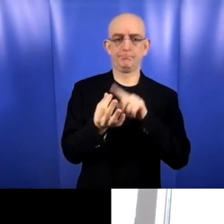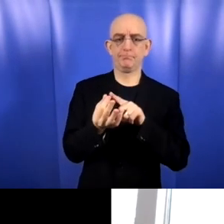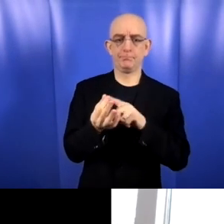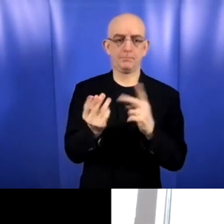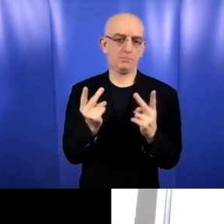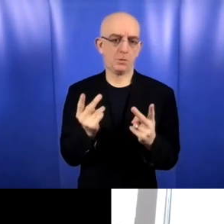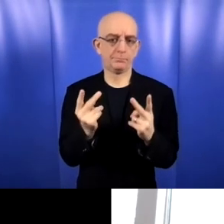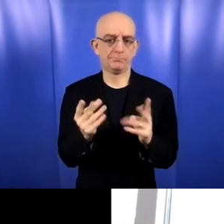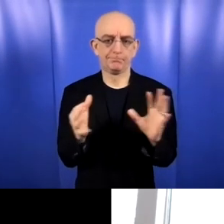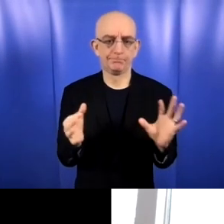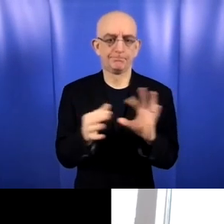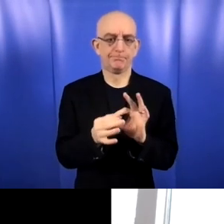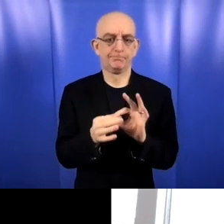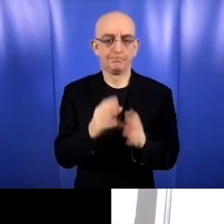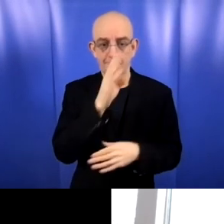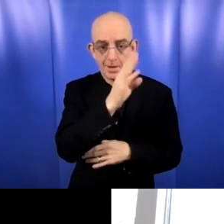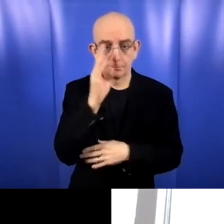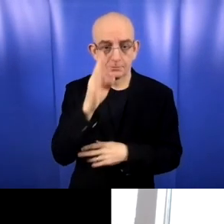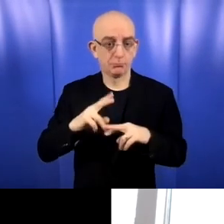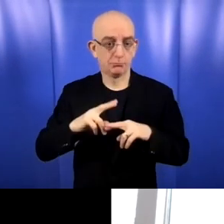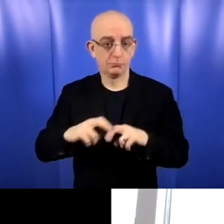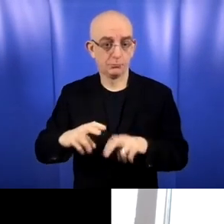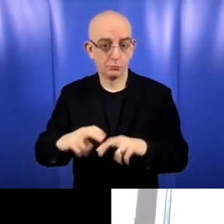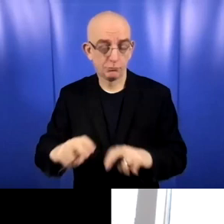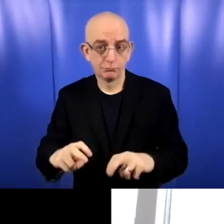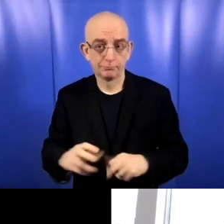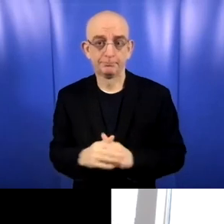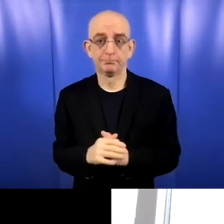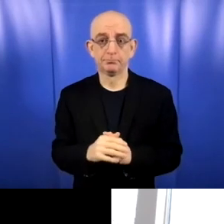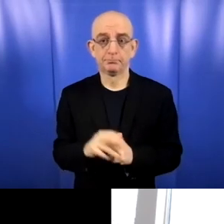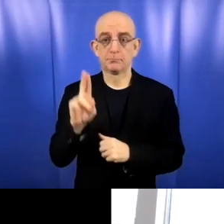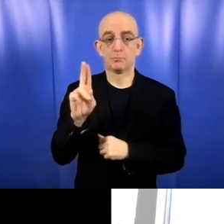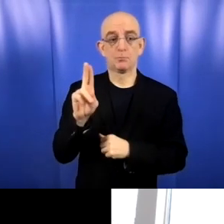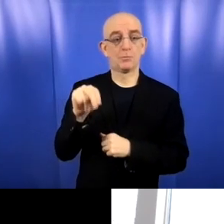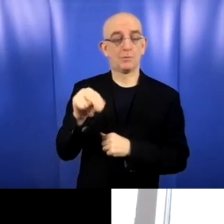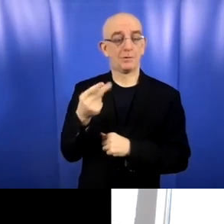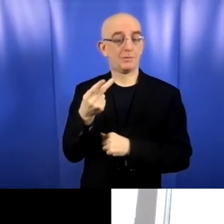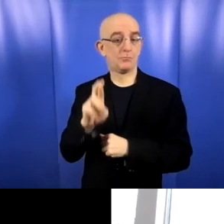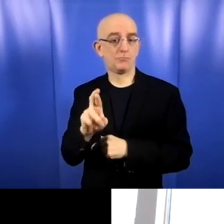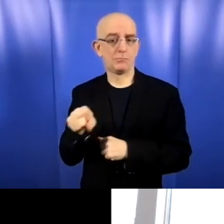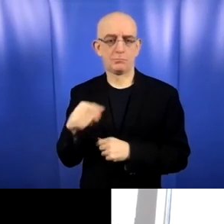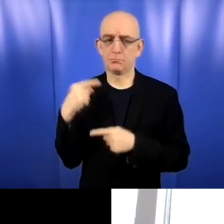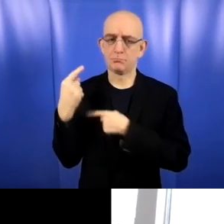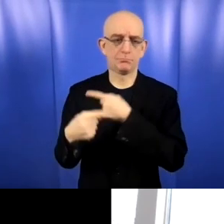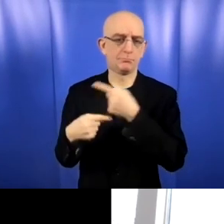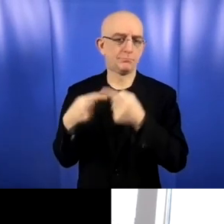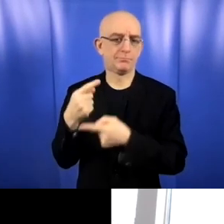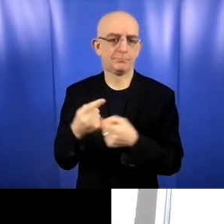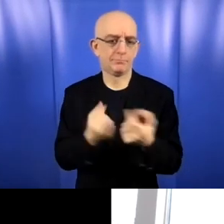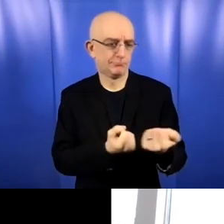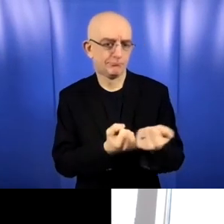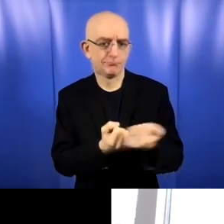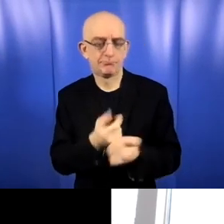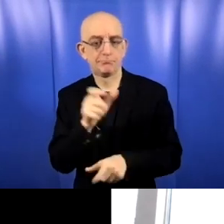crucial importance of anchoring protection policies in empirical knowledge, research and data about the situation